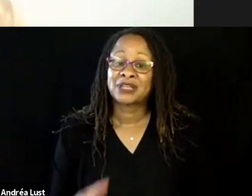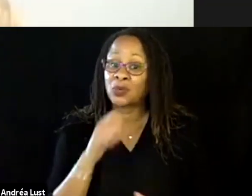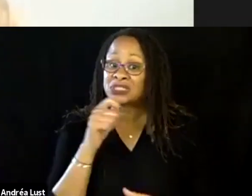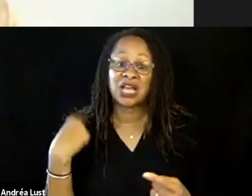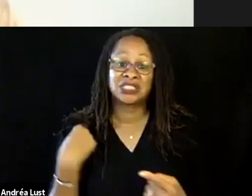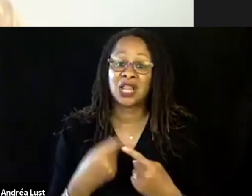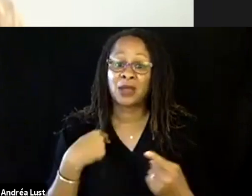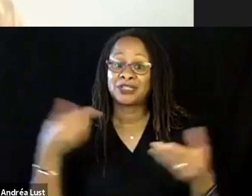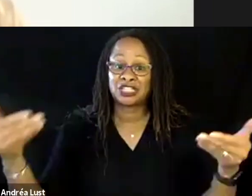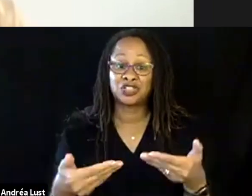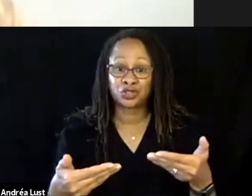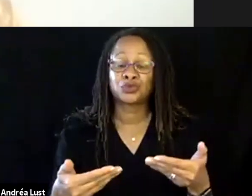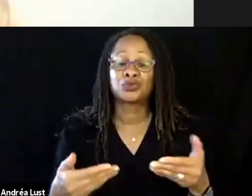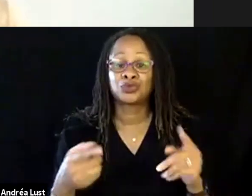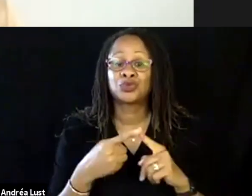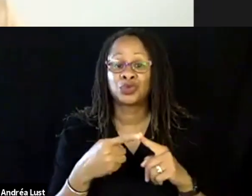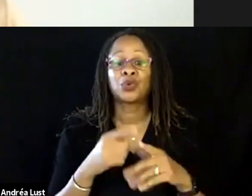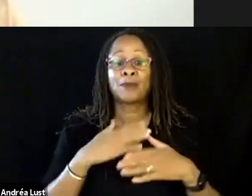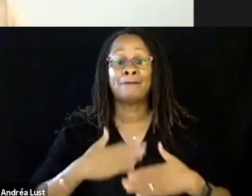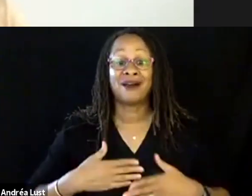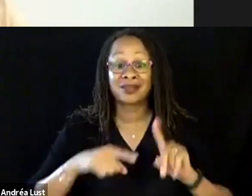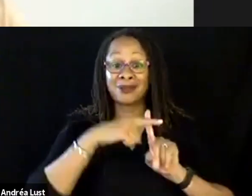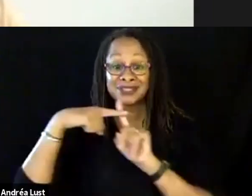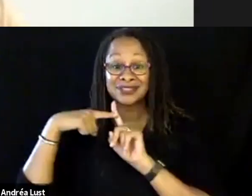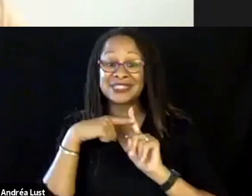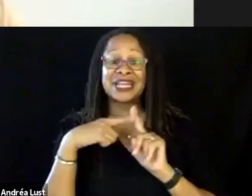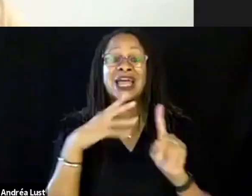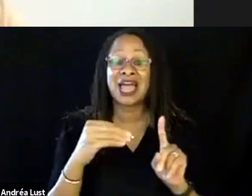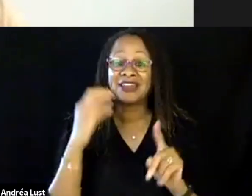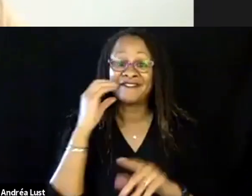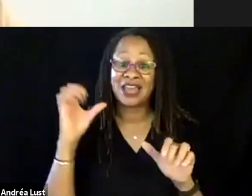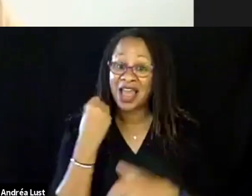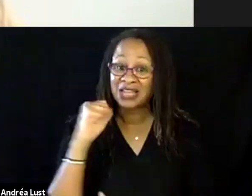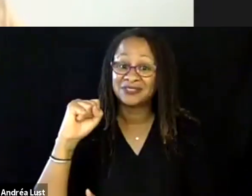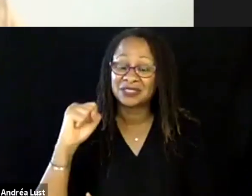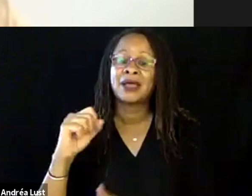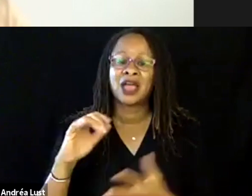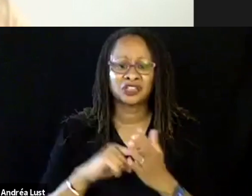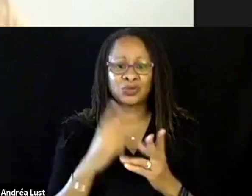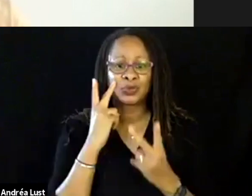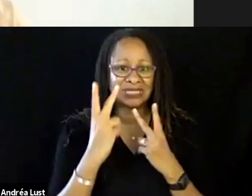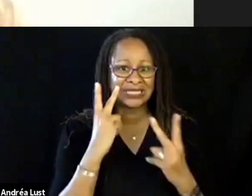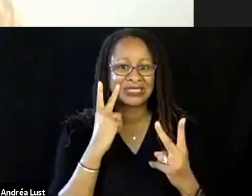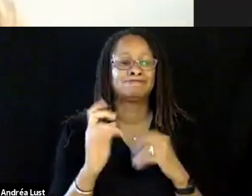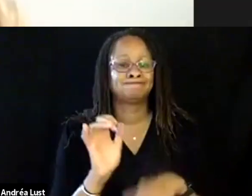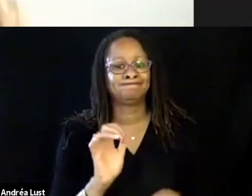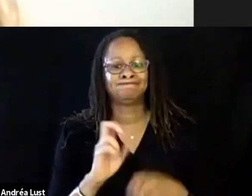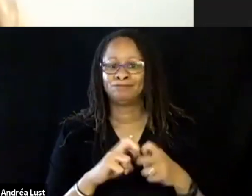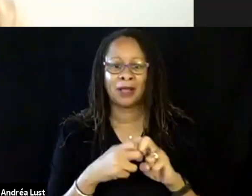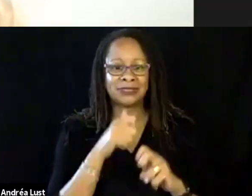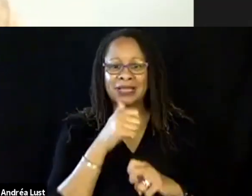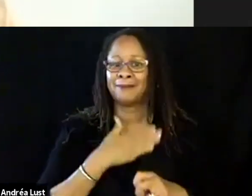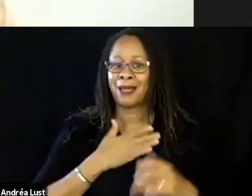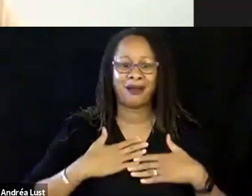introduced to body positivity and fat activism that I began to see that the problem wasn't my body.